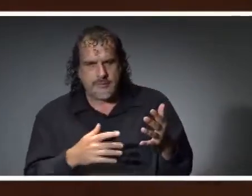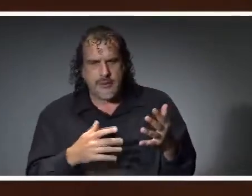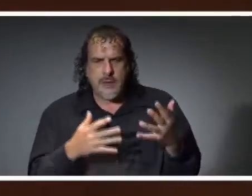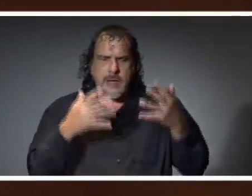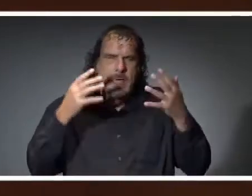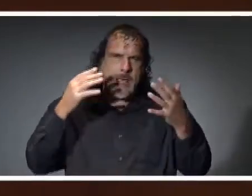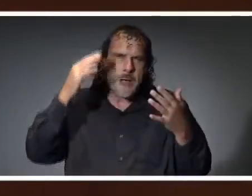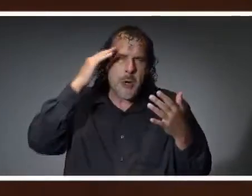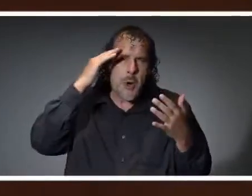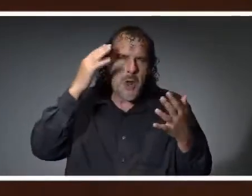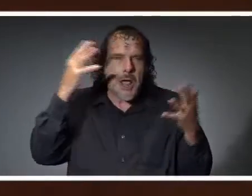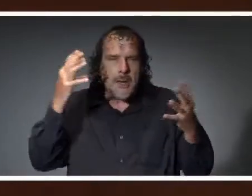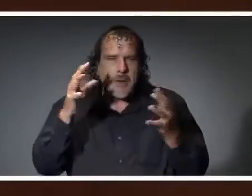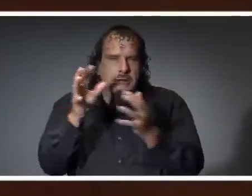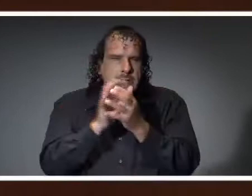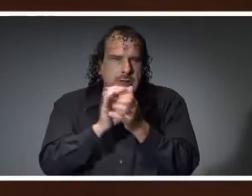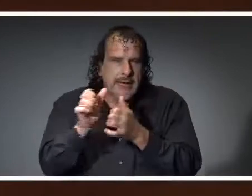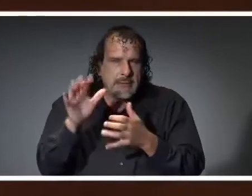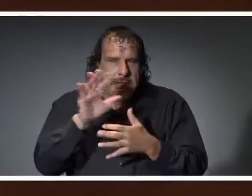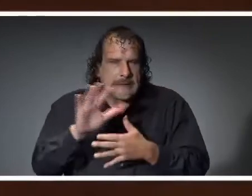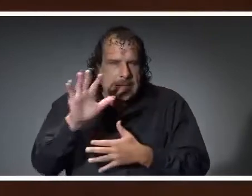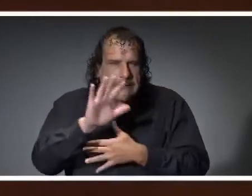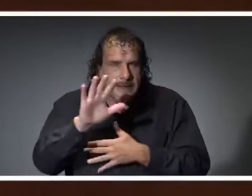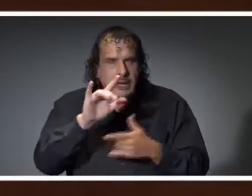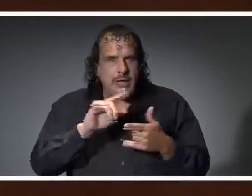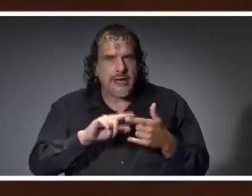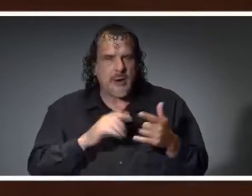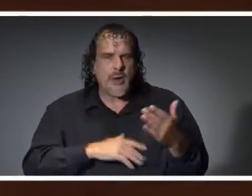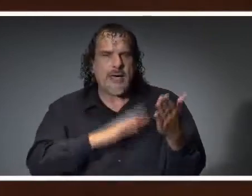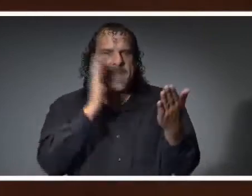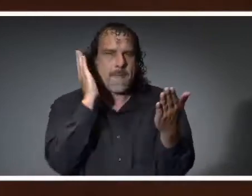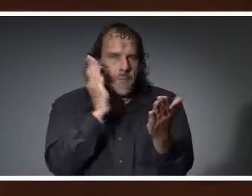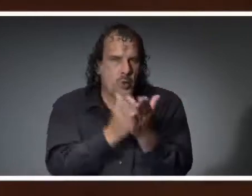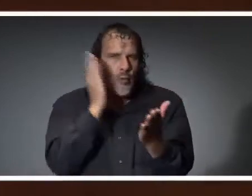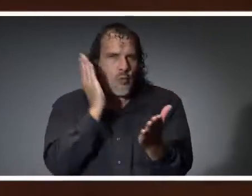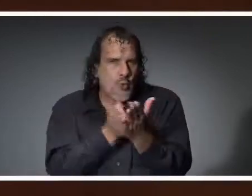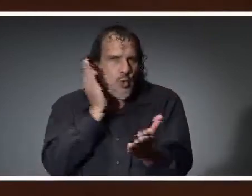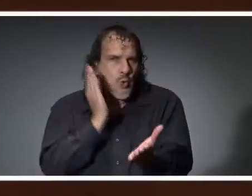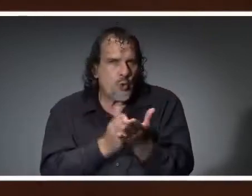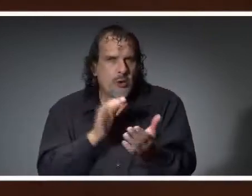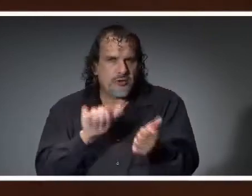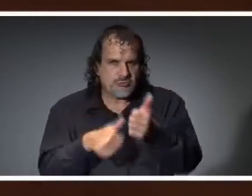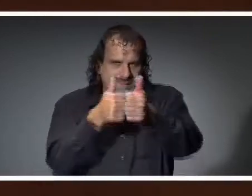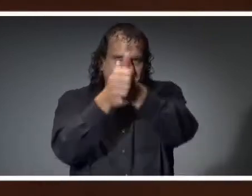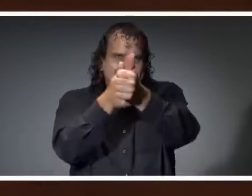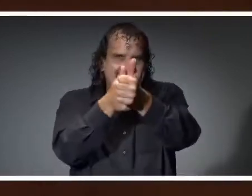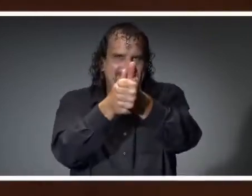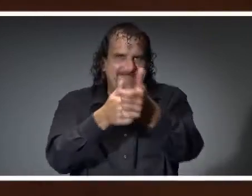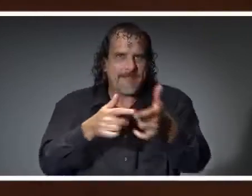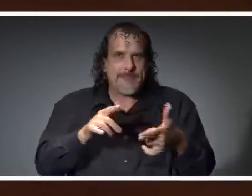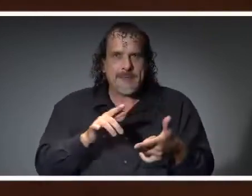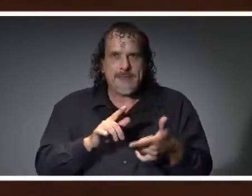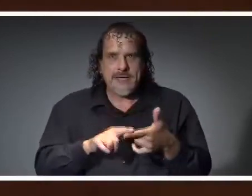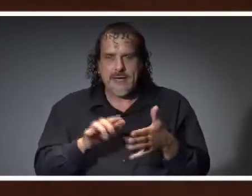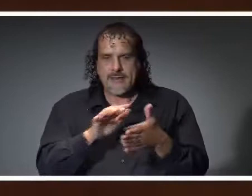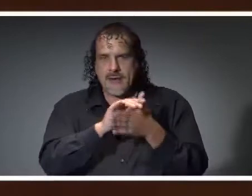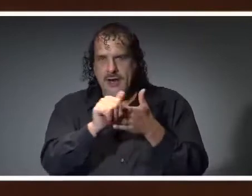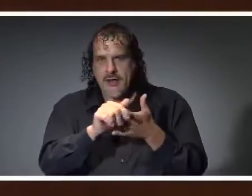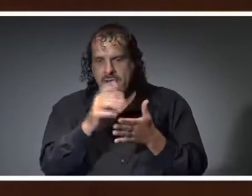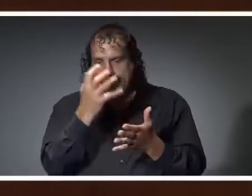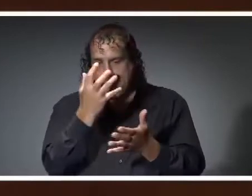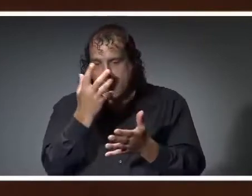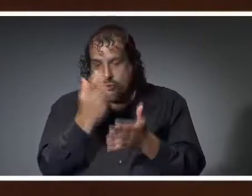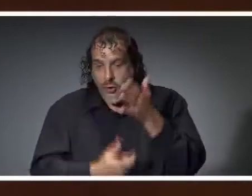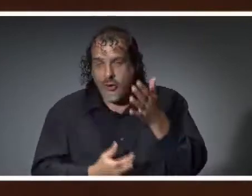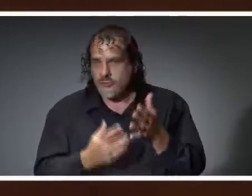damage and the cost amounts. Now we have a lot of evidence to back that up, and the dollar figure will be even higher than this. But